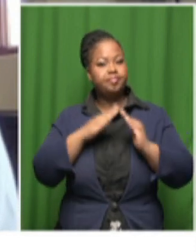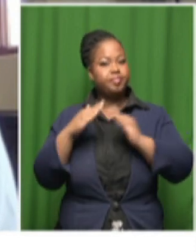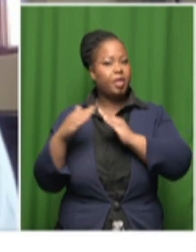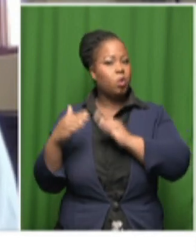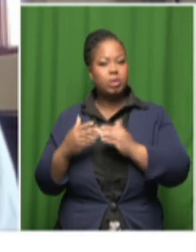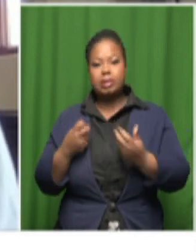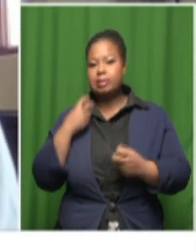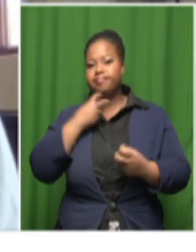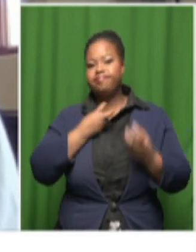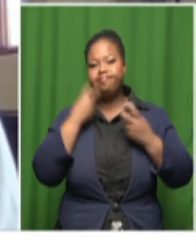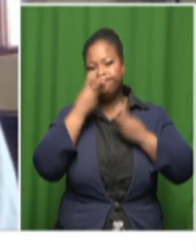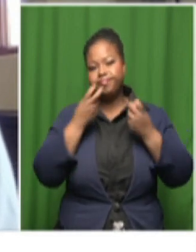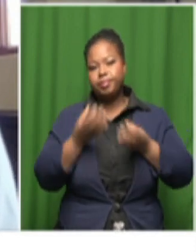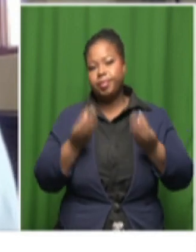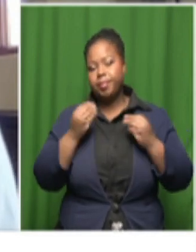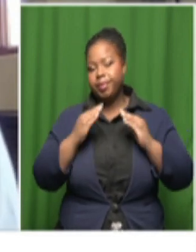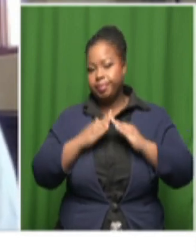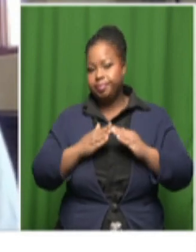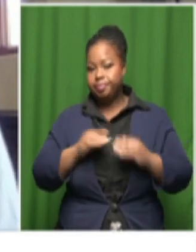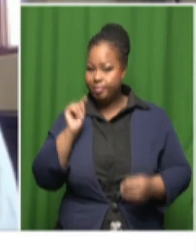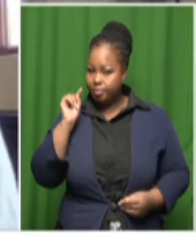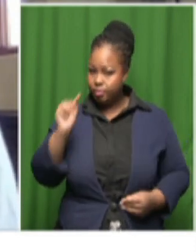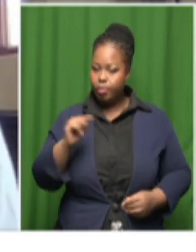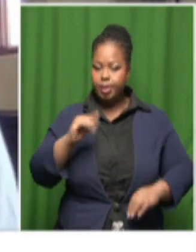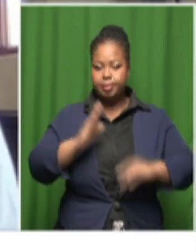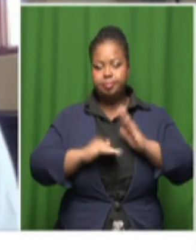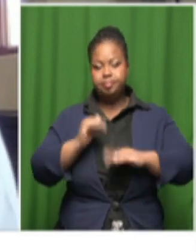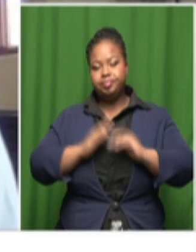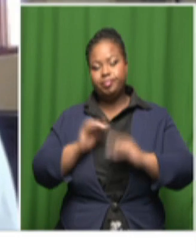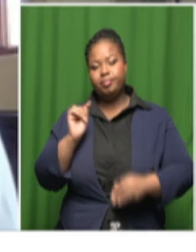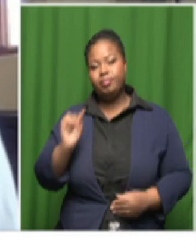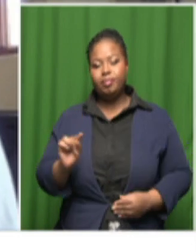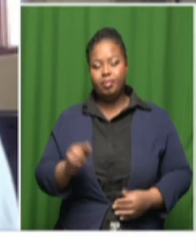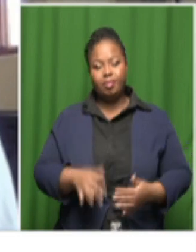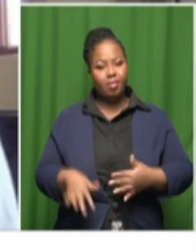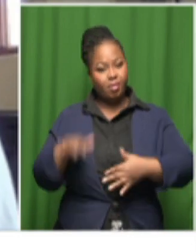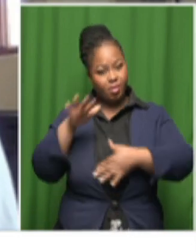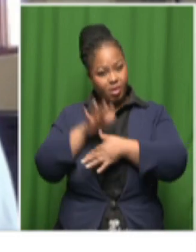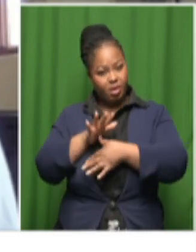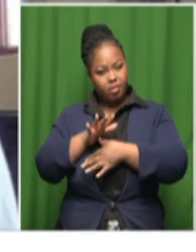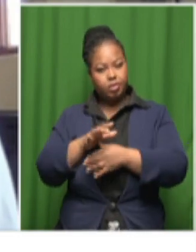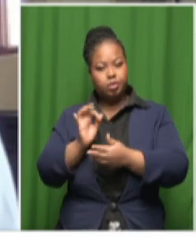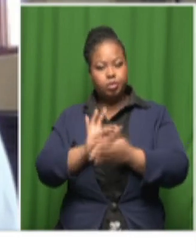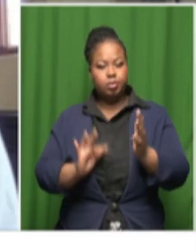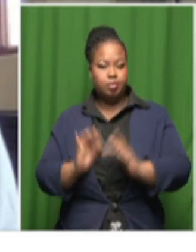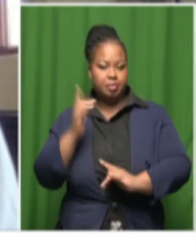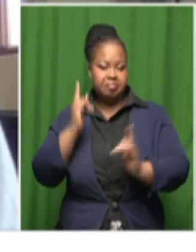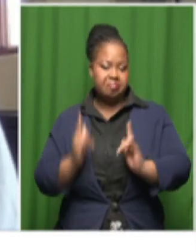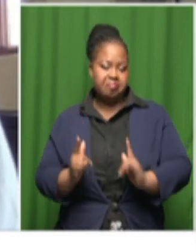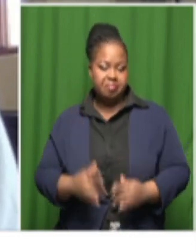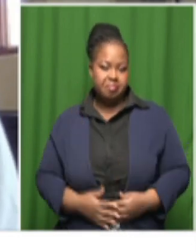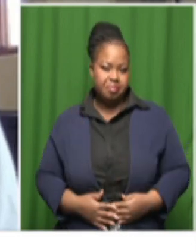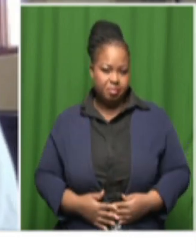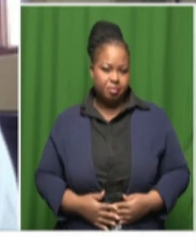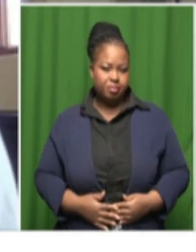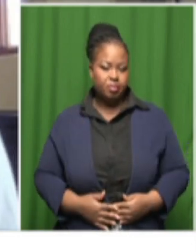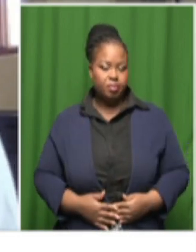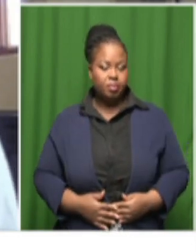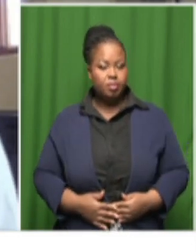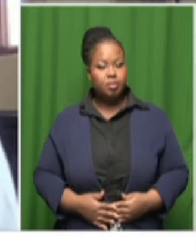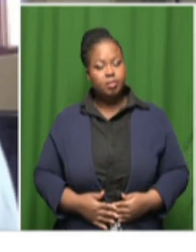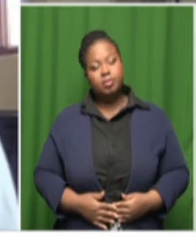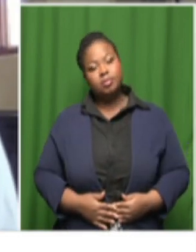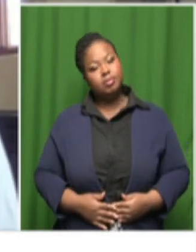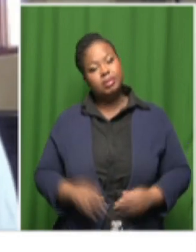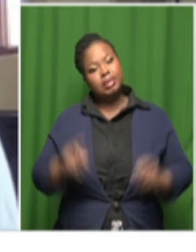So that old carpet factory became really central to the story of the city. And the title, The